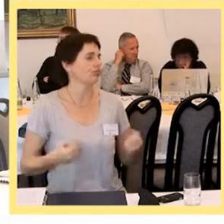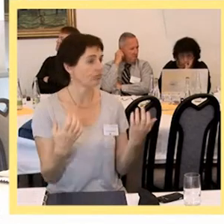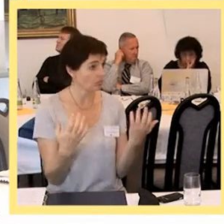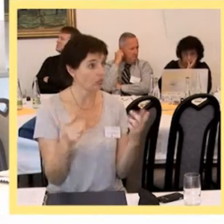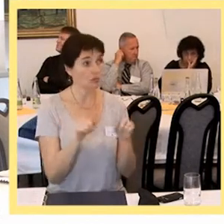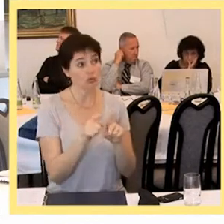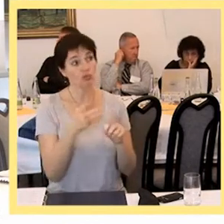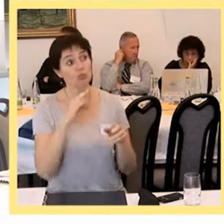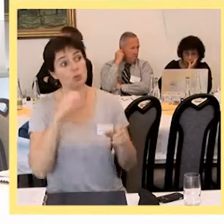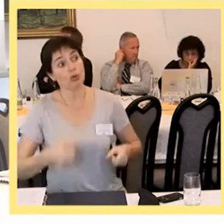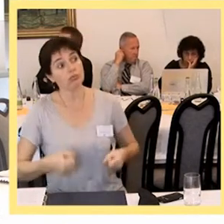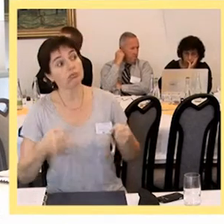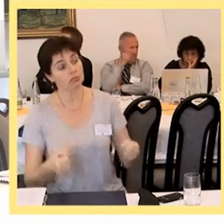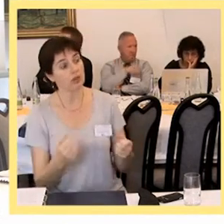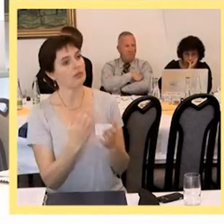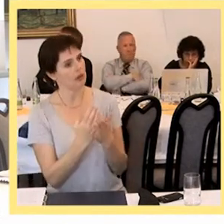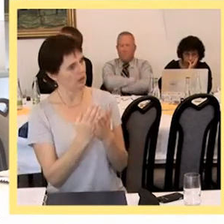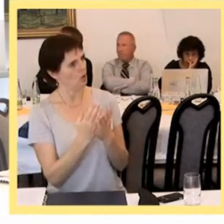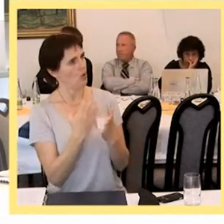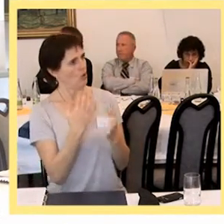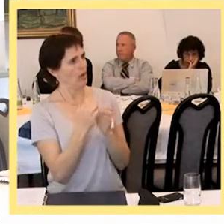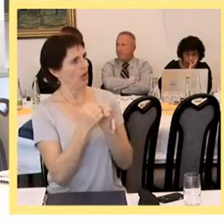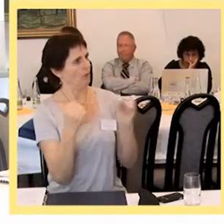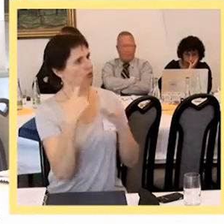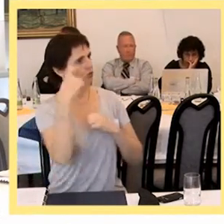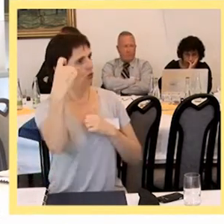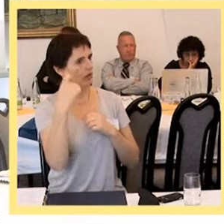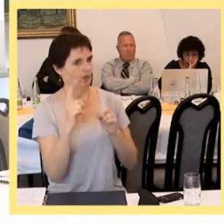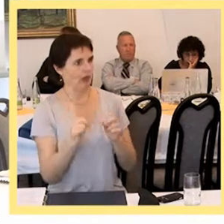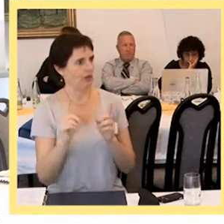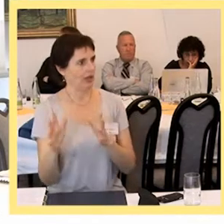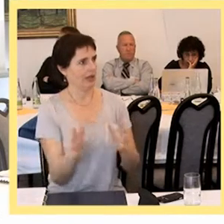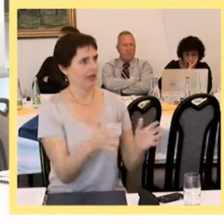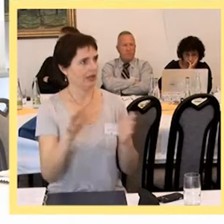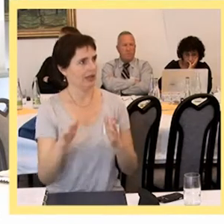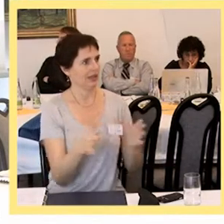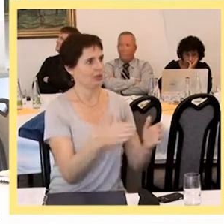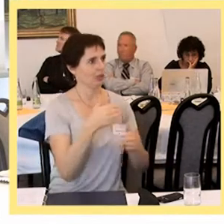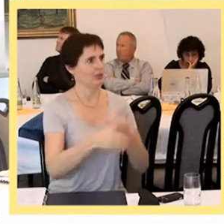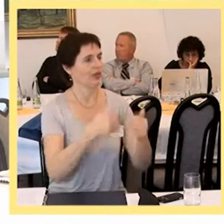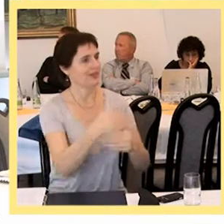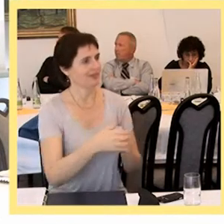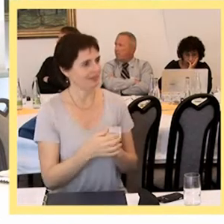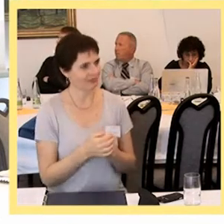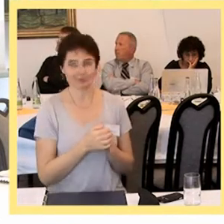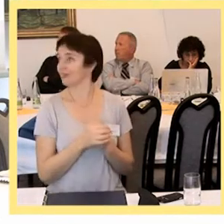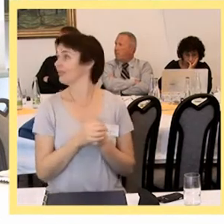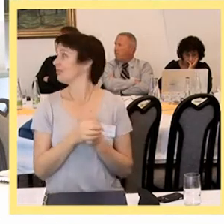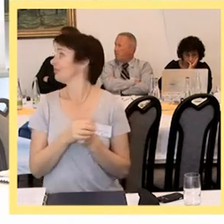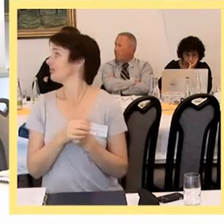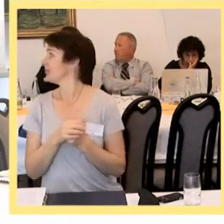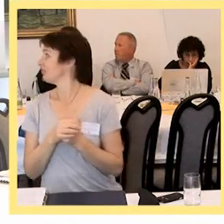users in there, which gave us some very interesting challenges during the event as well. And you can see able-bodied people, 59